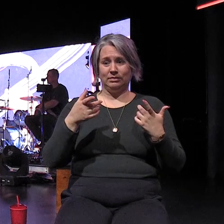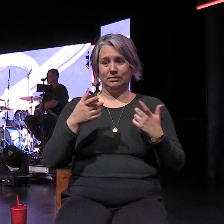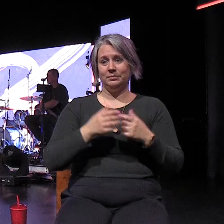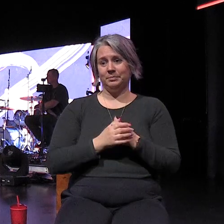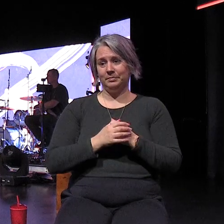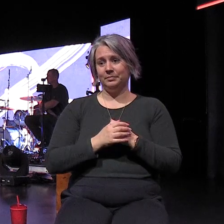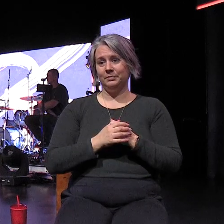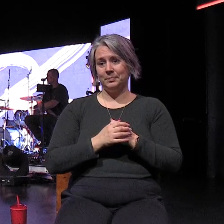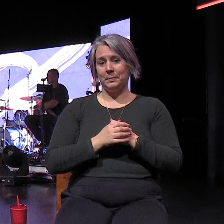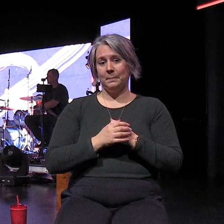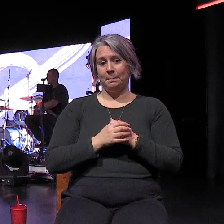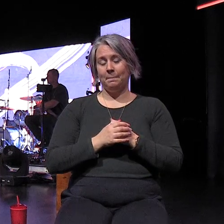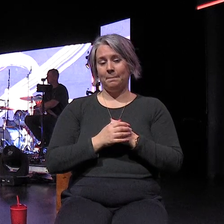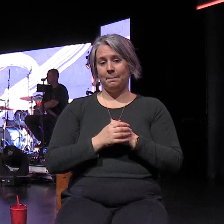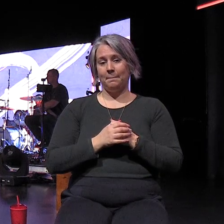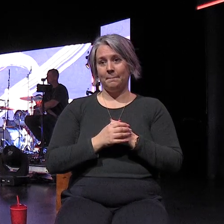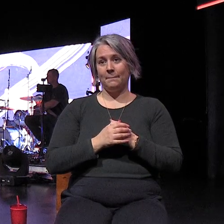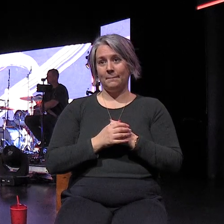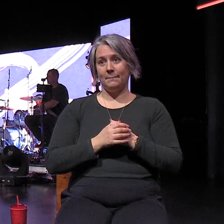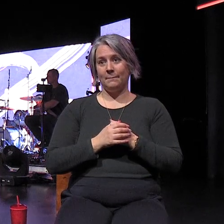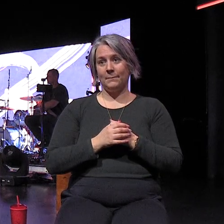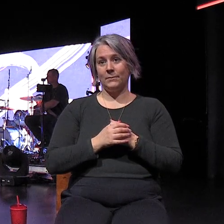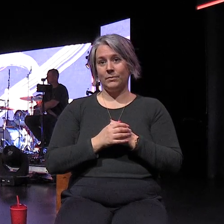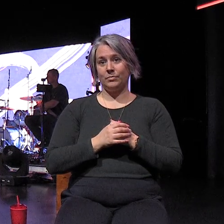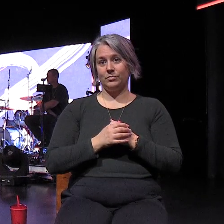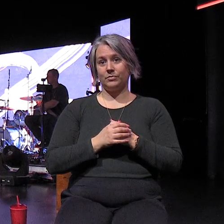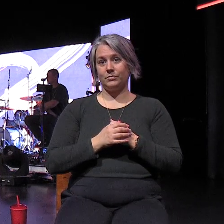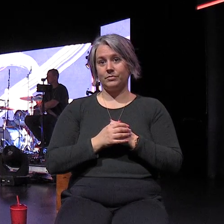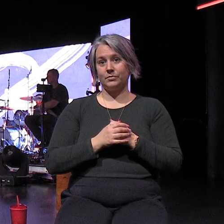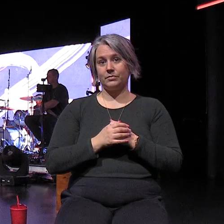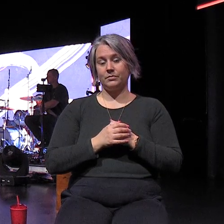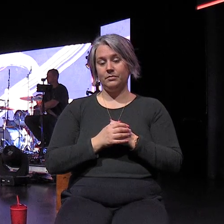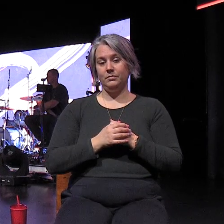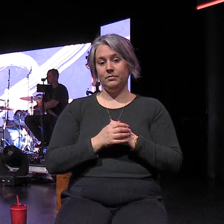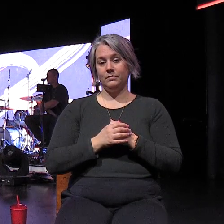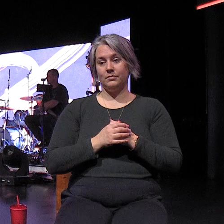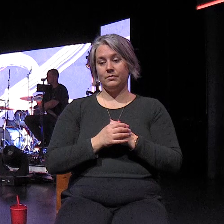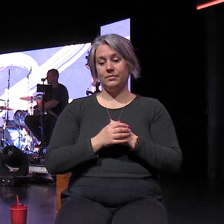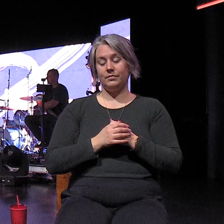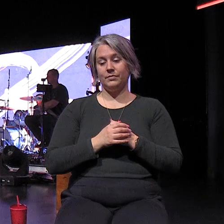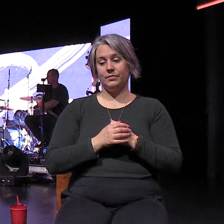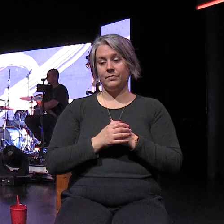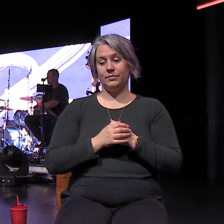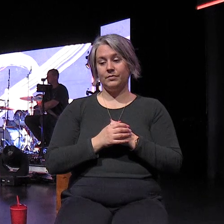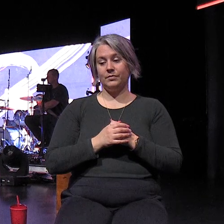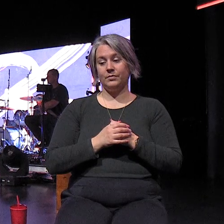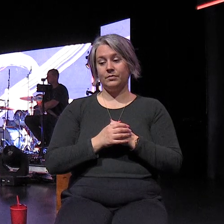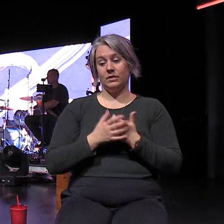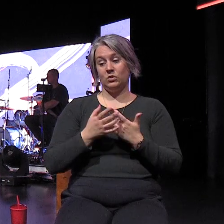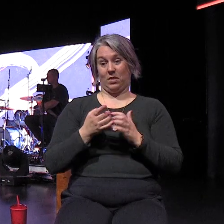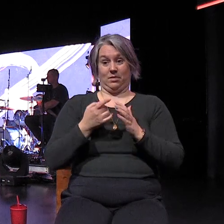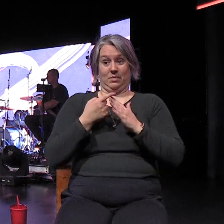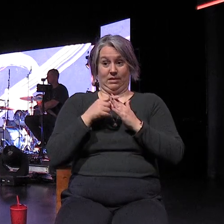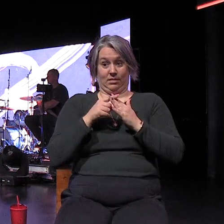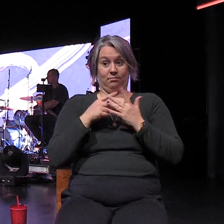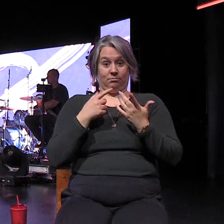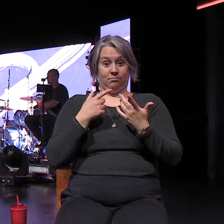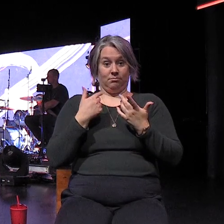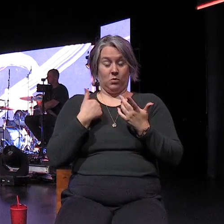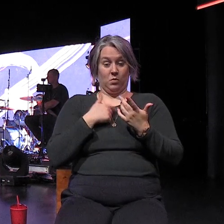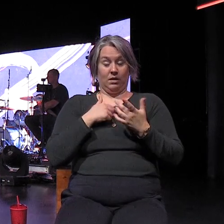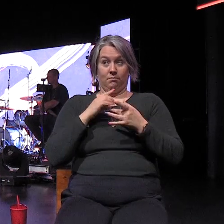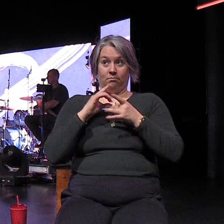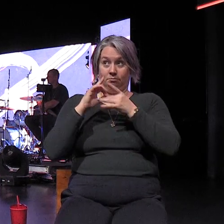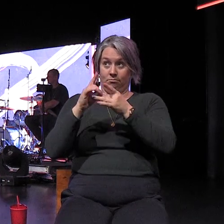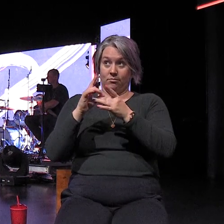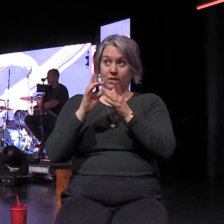time. Certainly when we first come to Christ, there's a surrender of saying, God, I trust you for my salvation